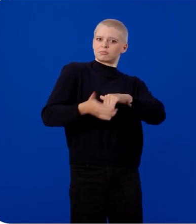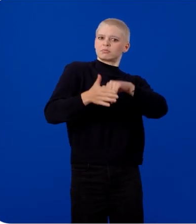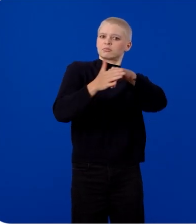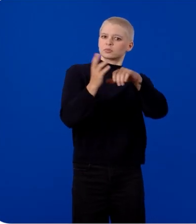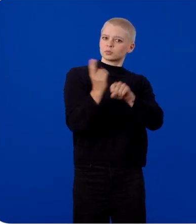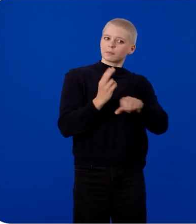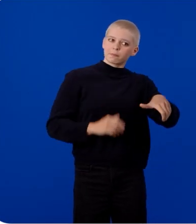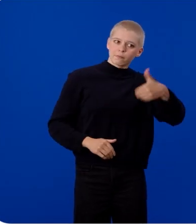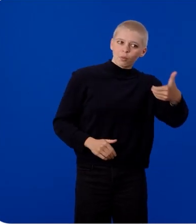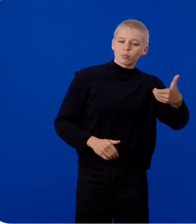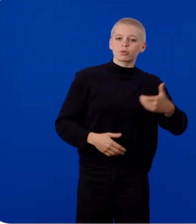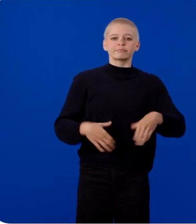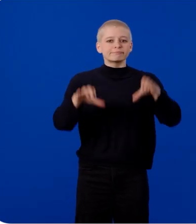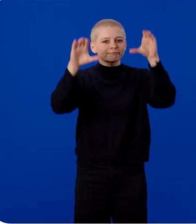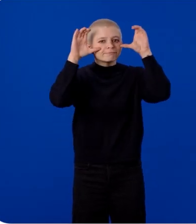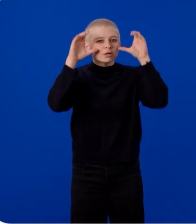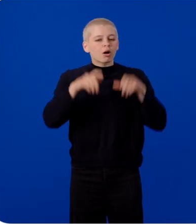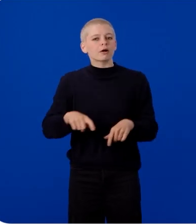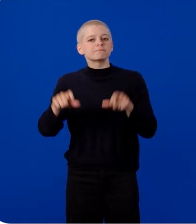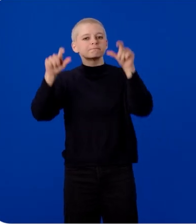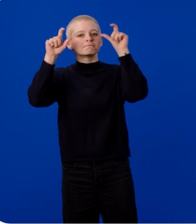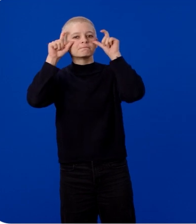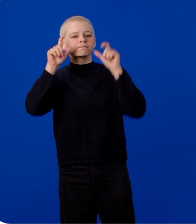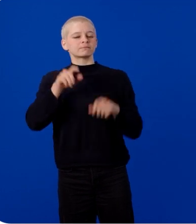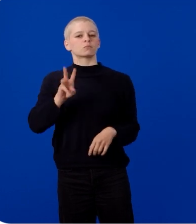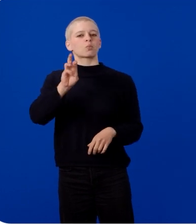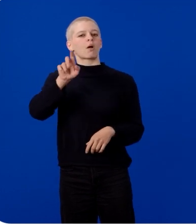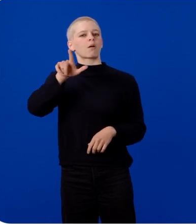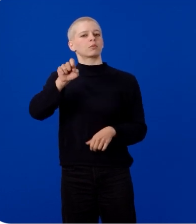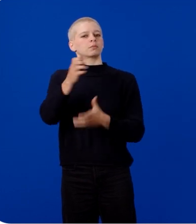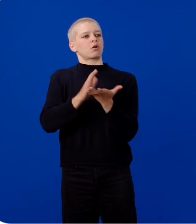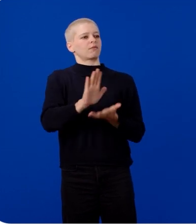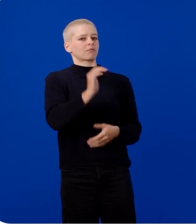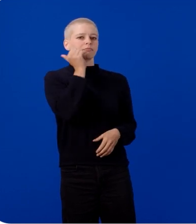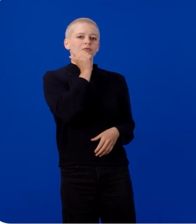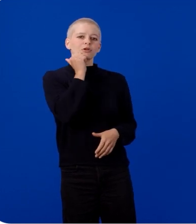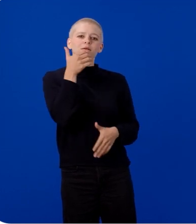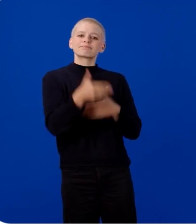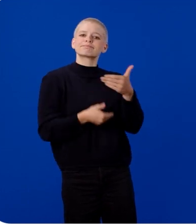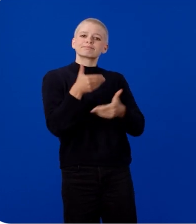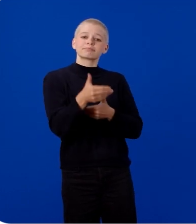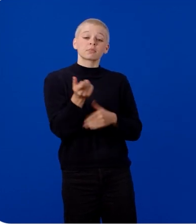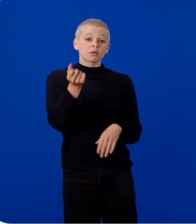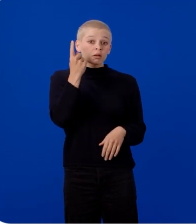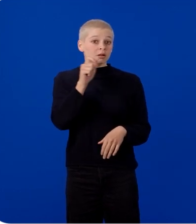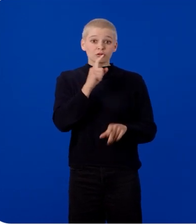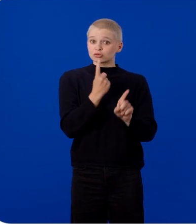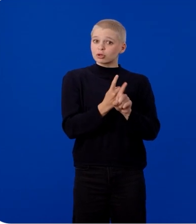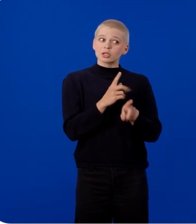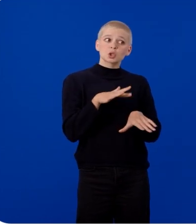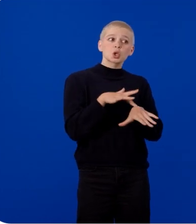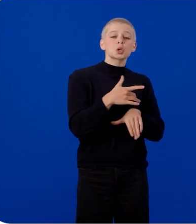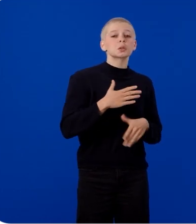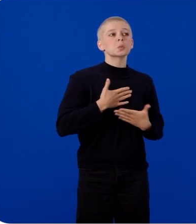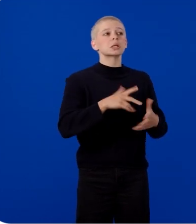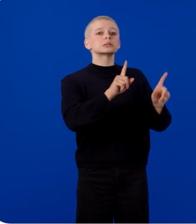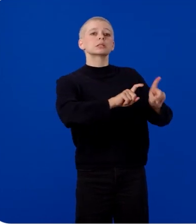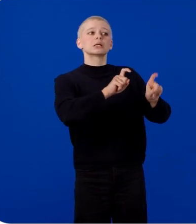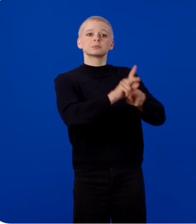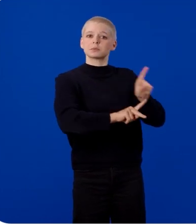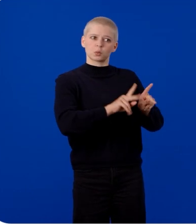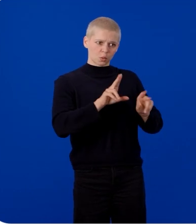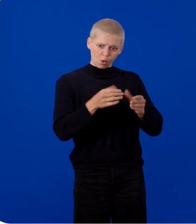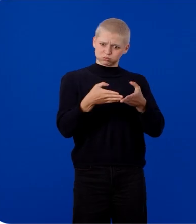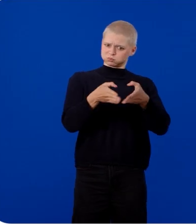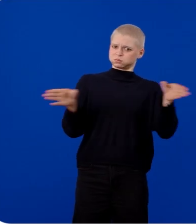VR, and wearables as part of their daily routines. This audience isn't just early adopters anymore. Media consumption